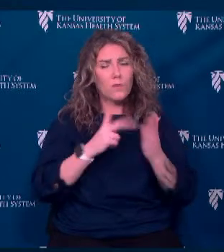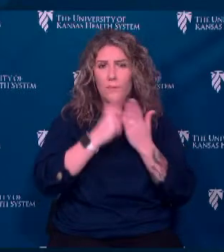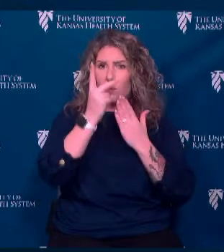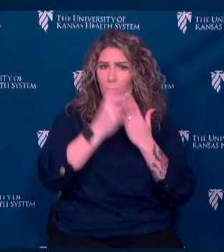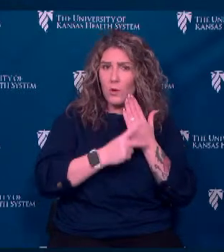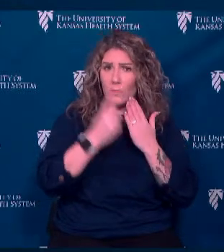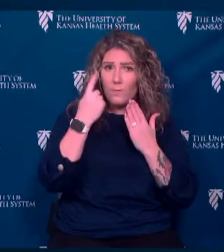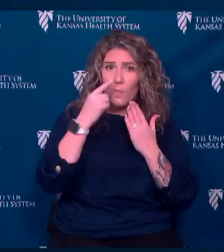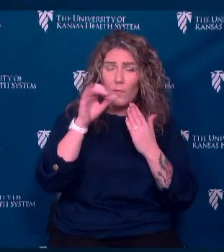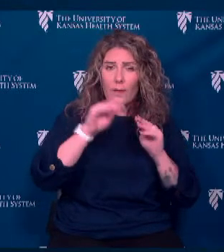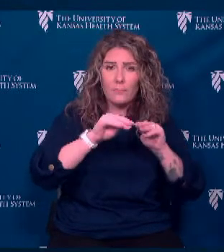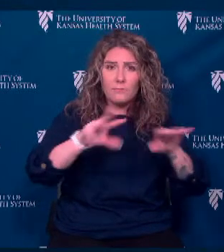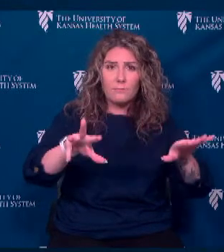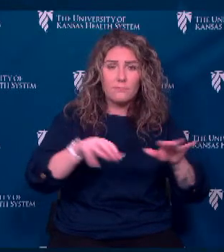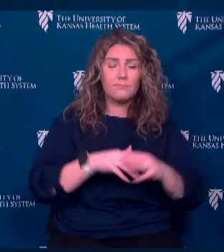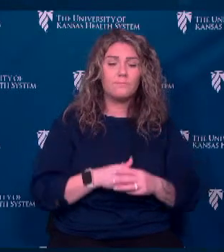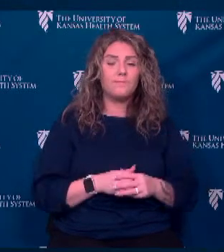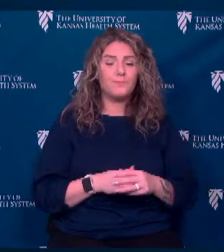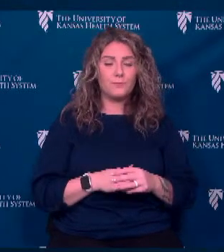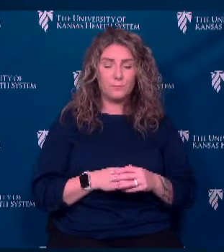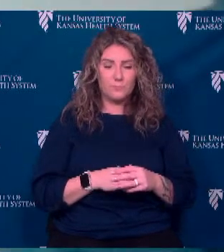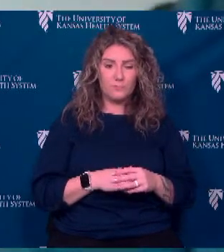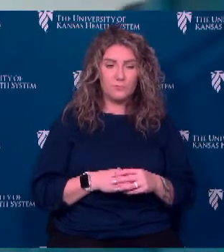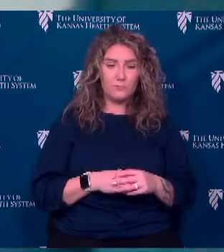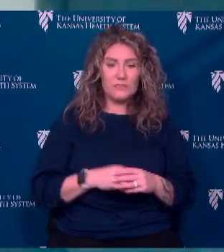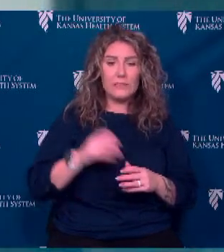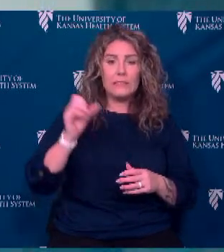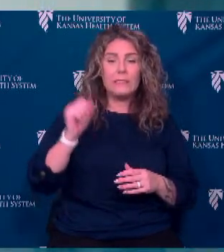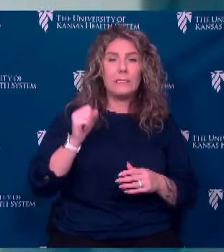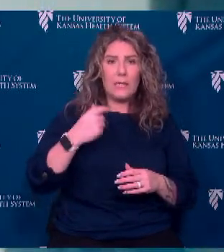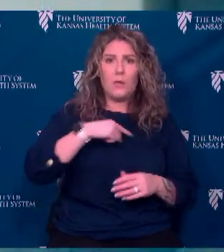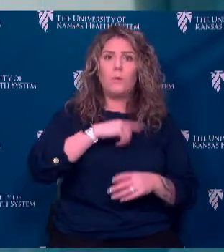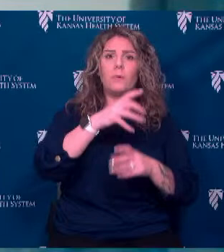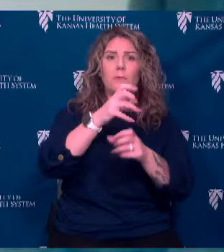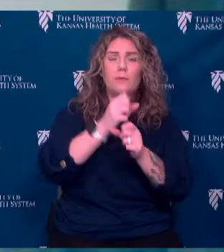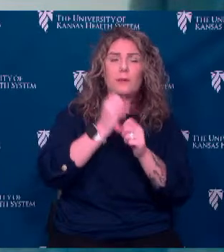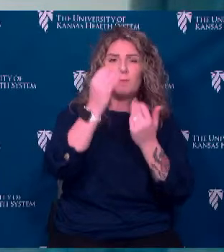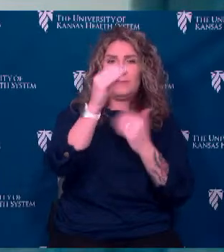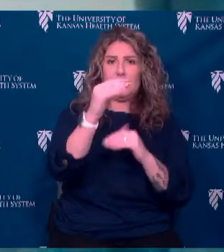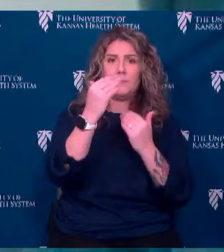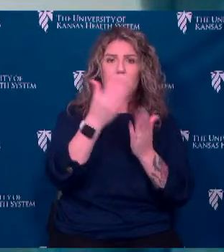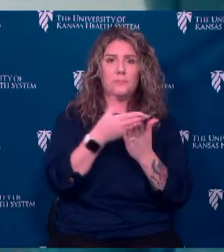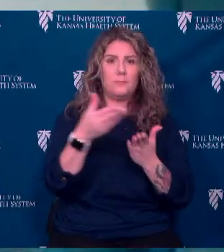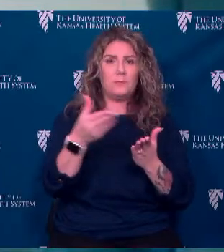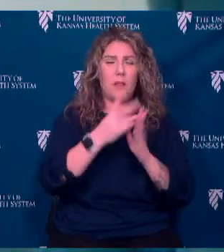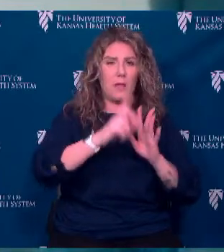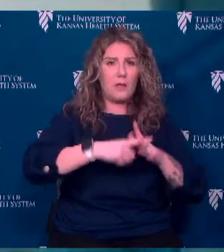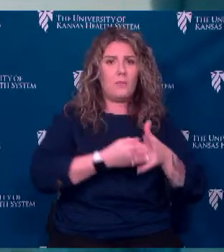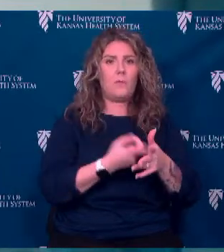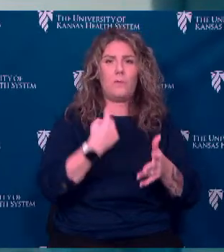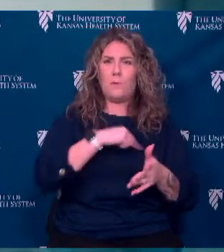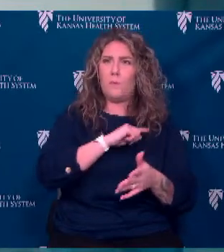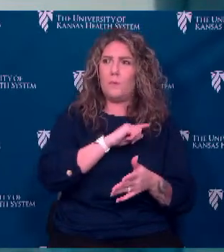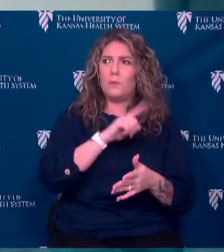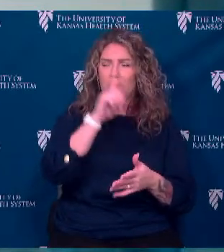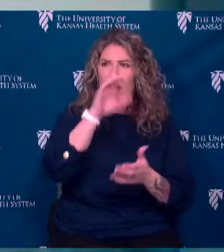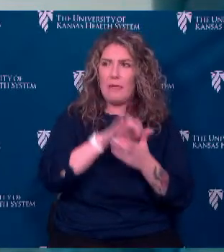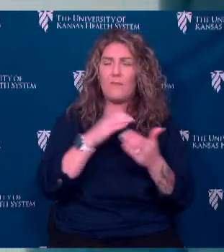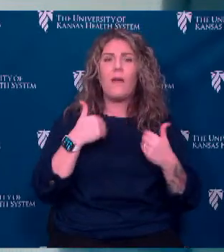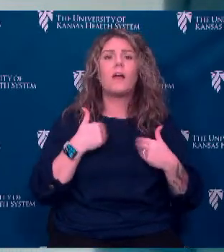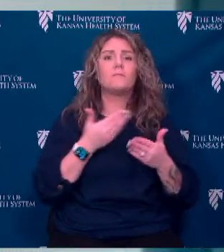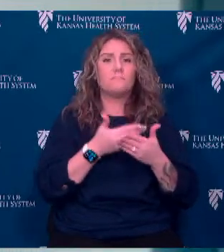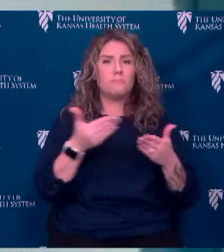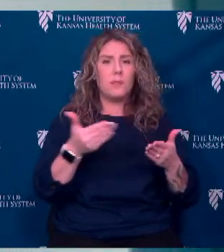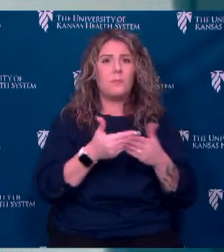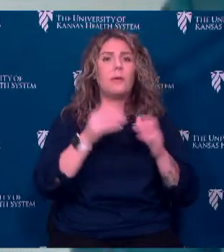antibody. Yeah, we received, of course, it was limited supply in the beginning. I believe we do have some supplies now that we